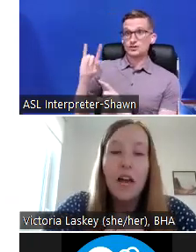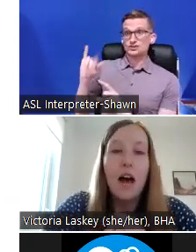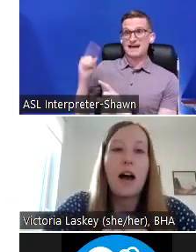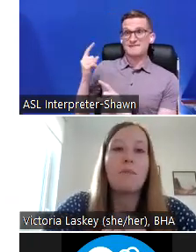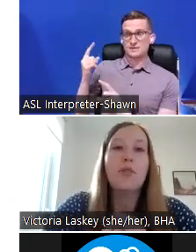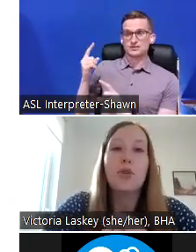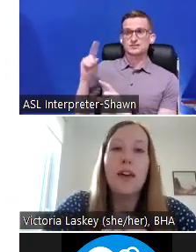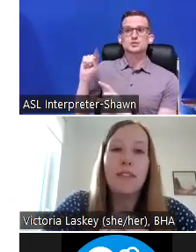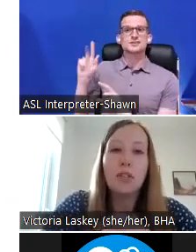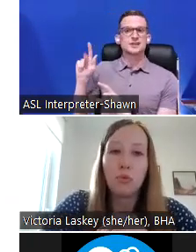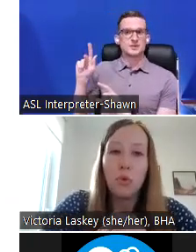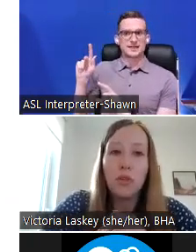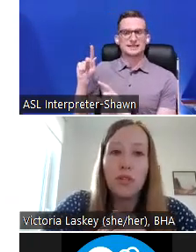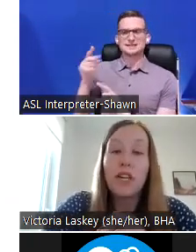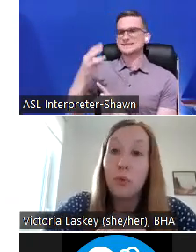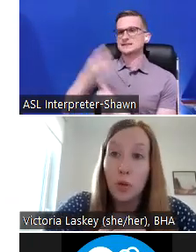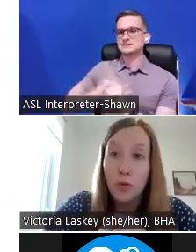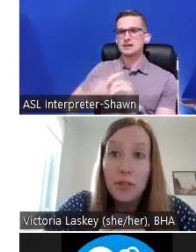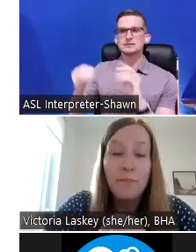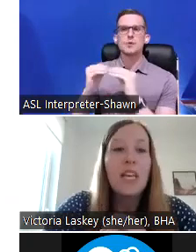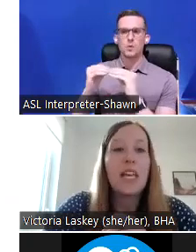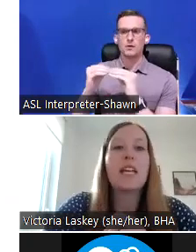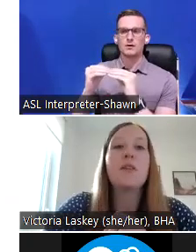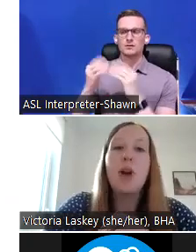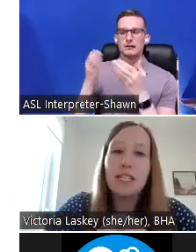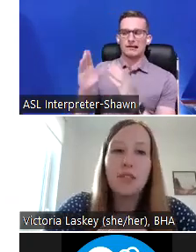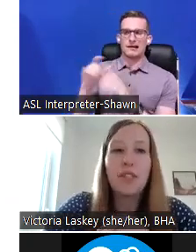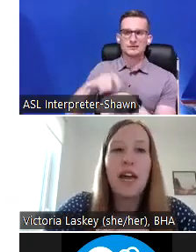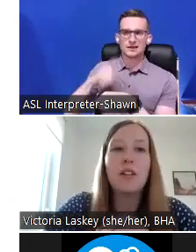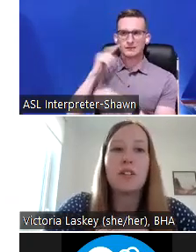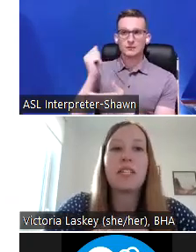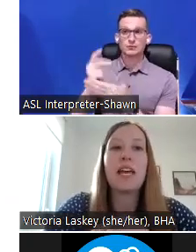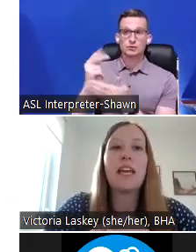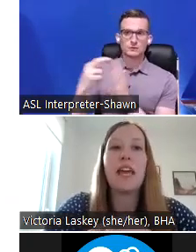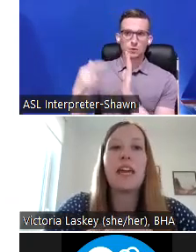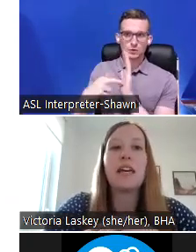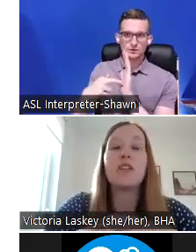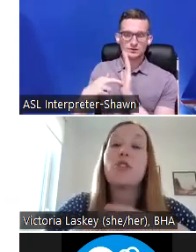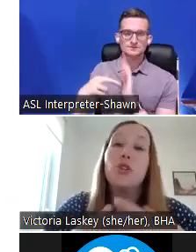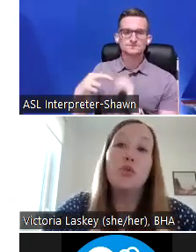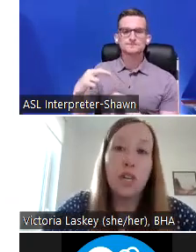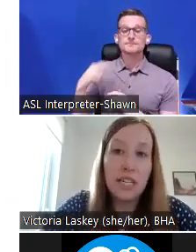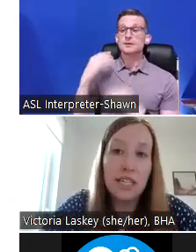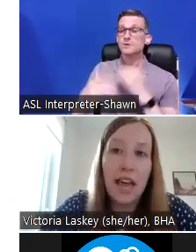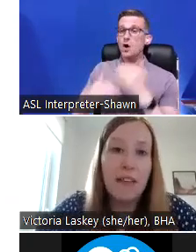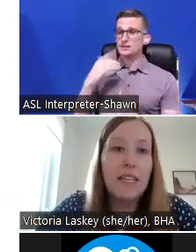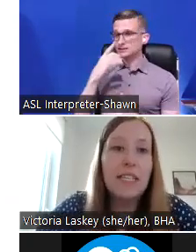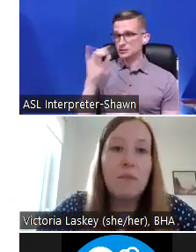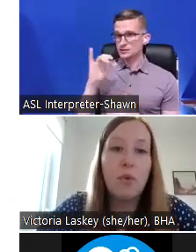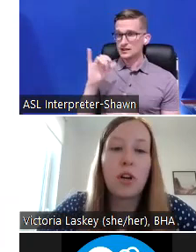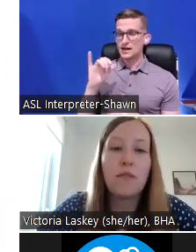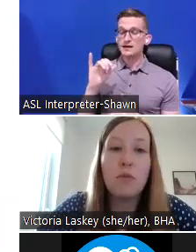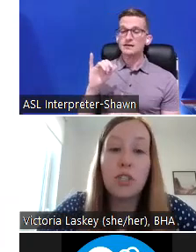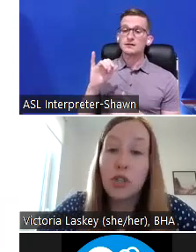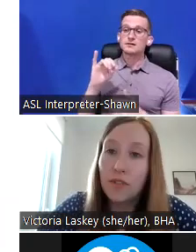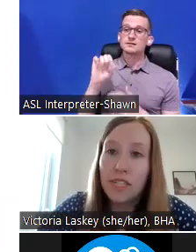months to get these rules approved. And the process for that looks like 2 reads at the State